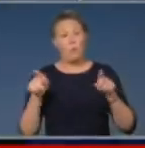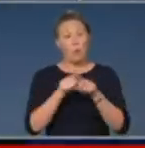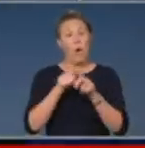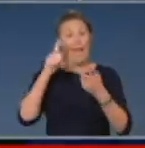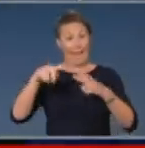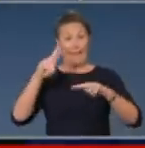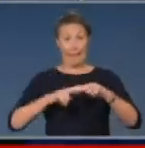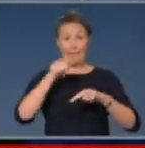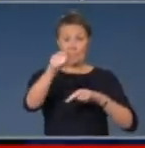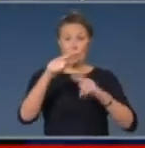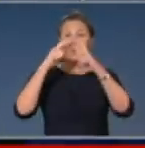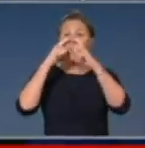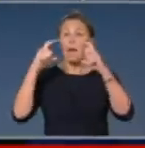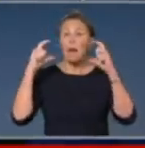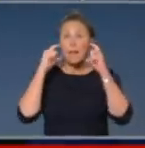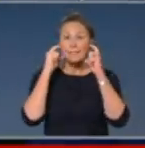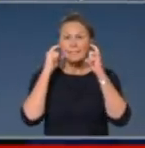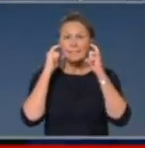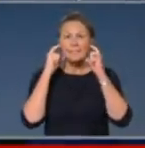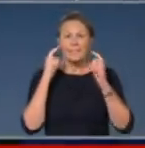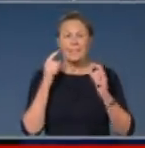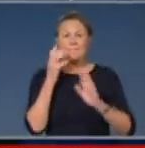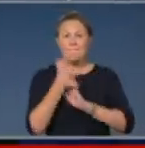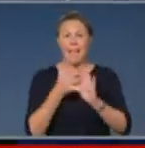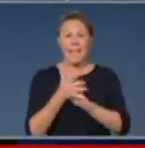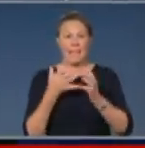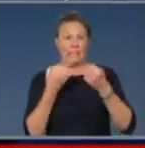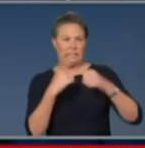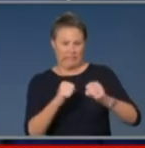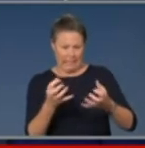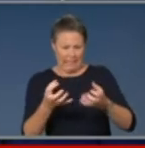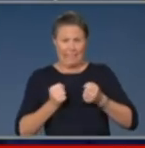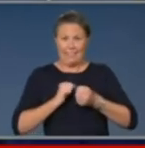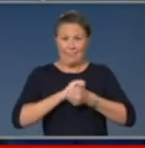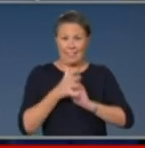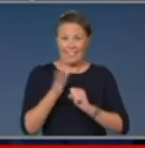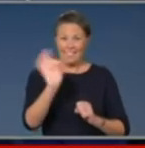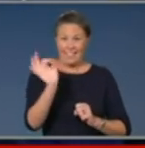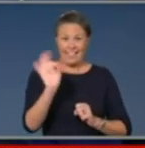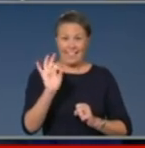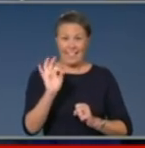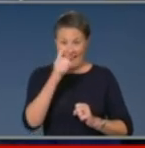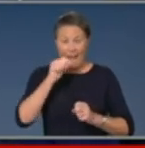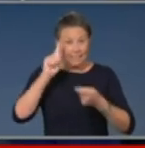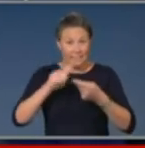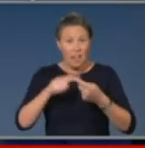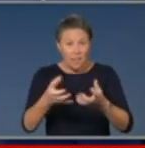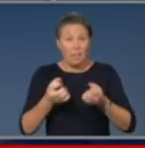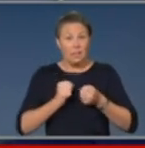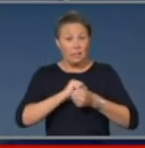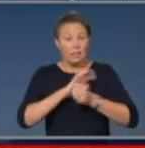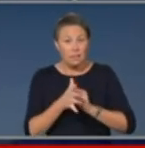such a mask does not protect you from infection, but if you are displaying